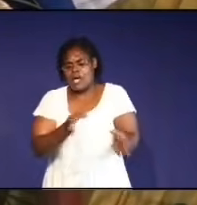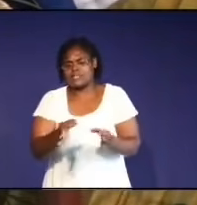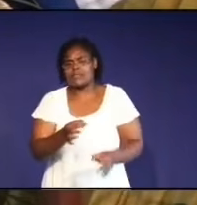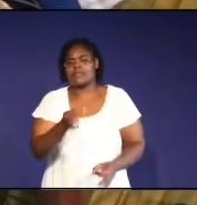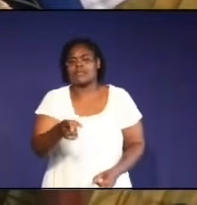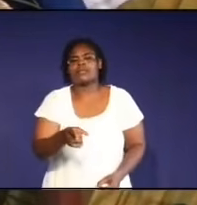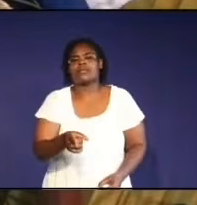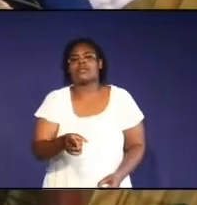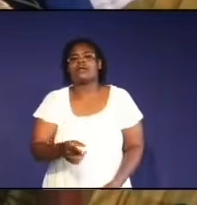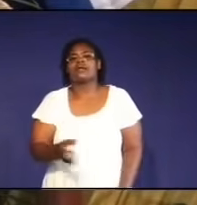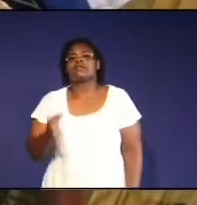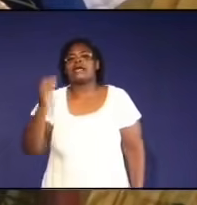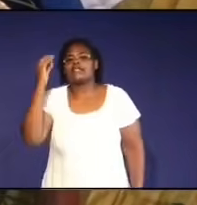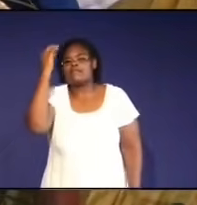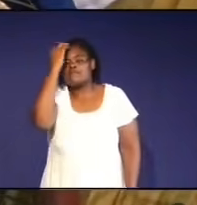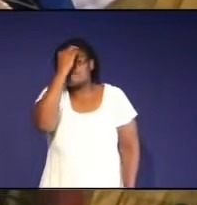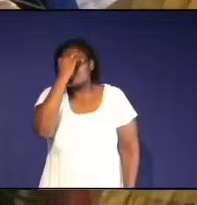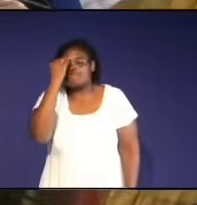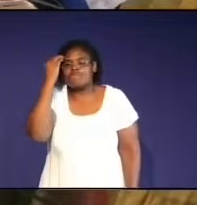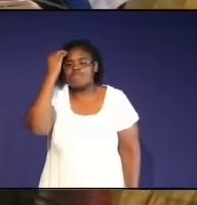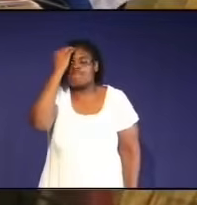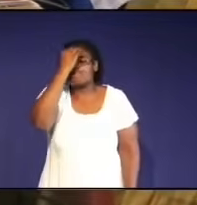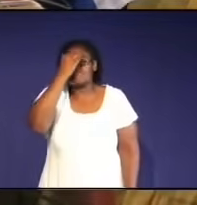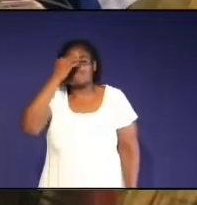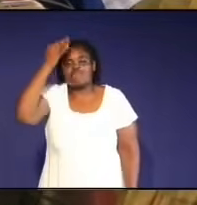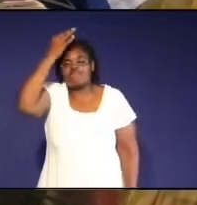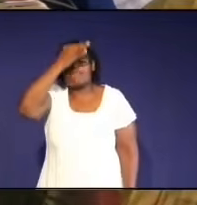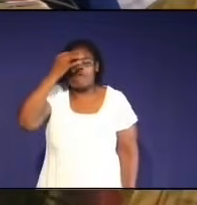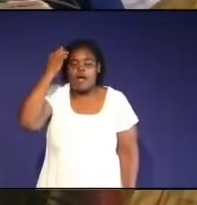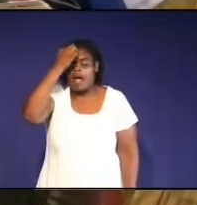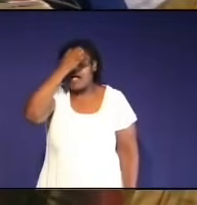the frontal lobe of the brain